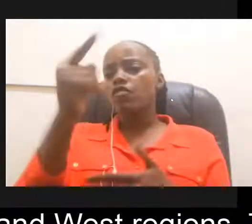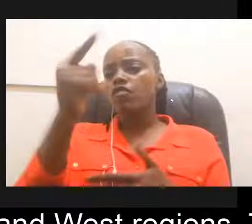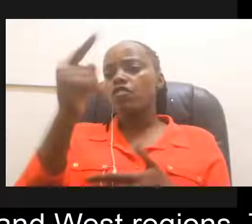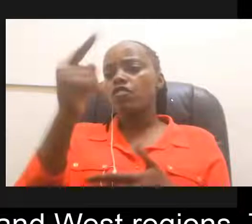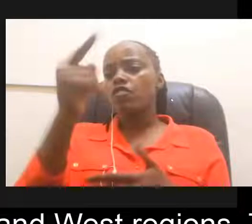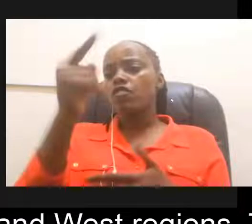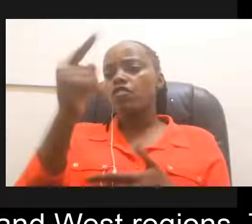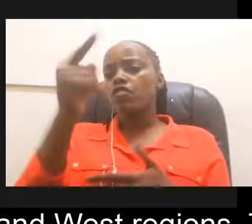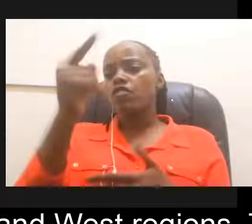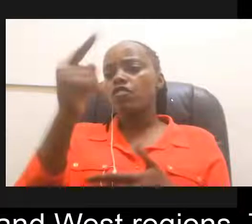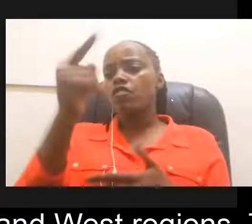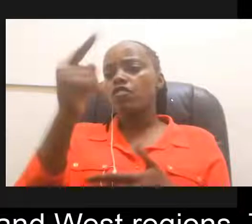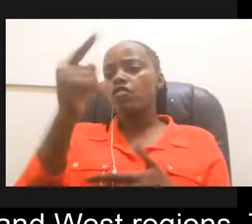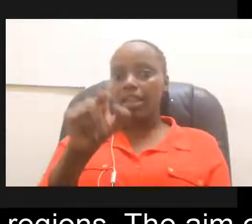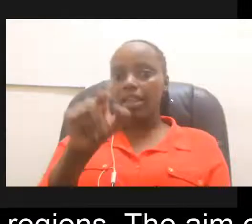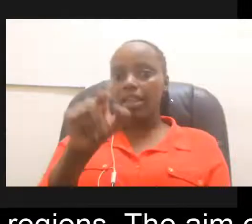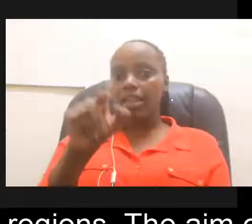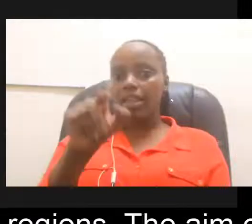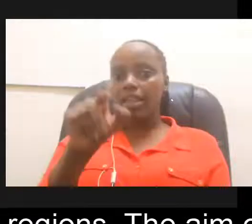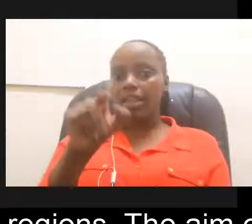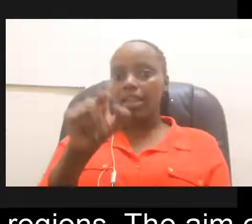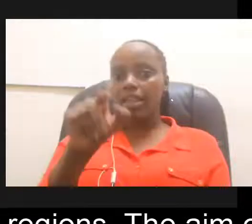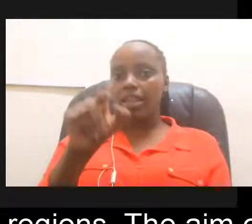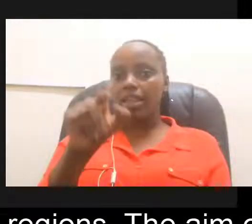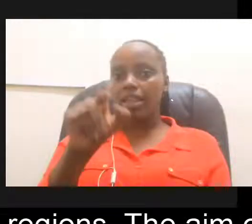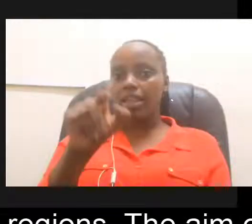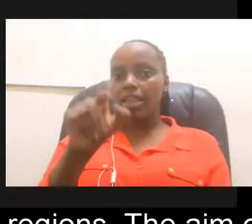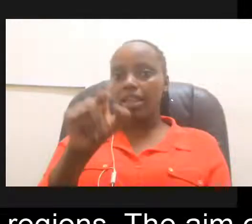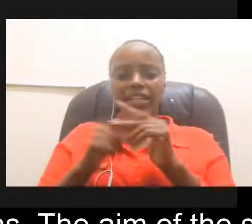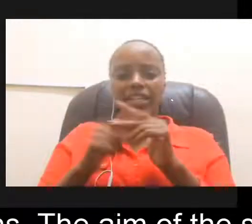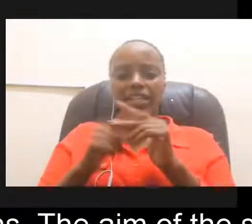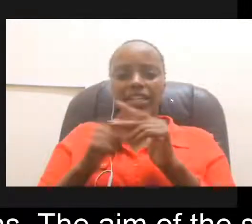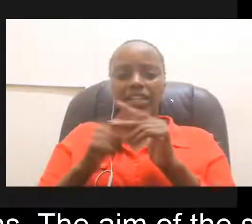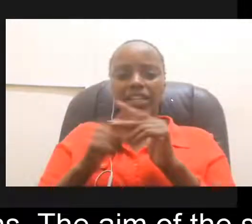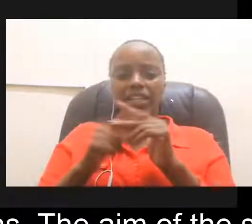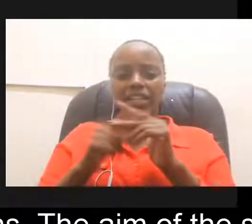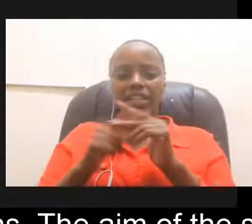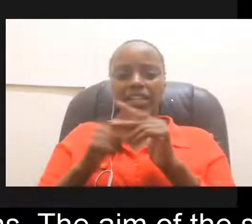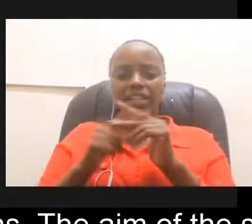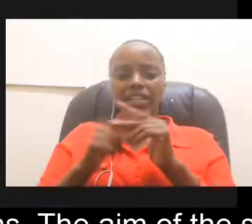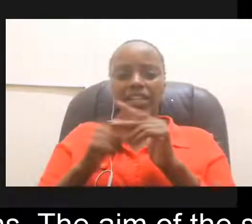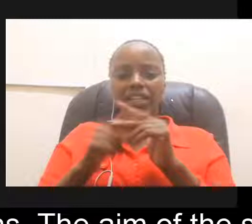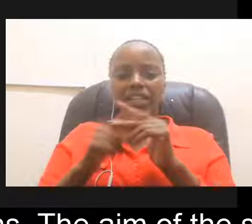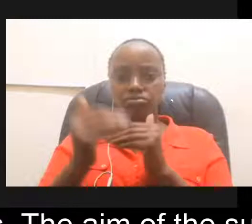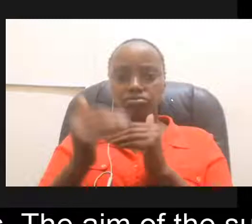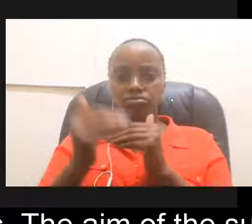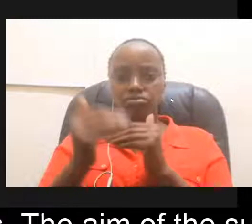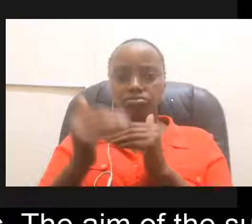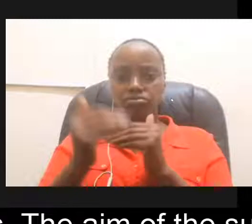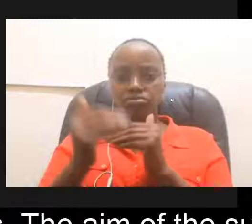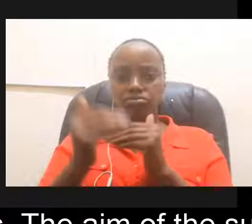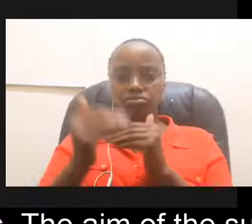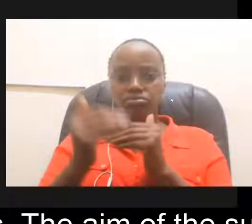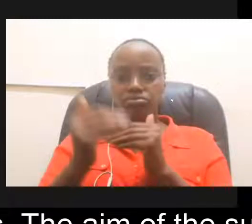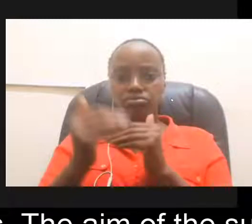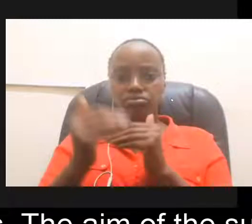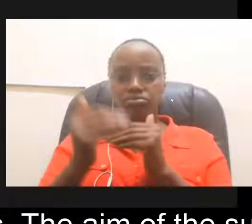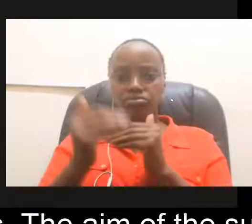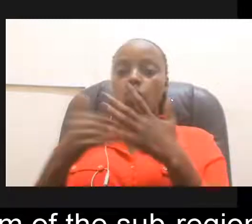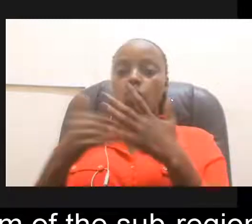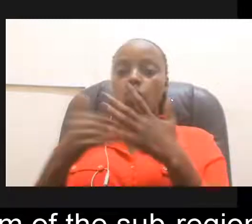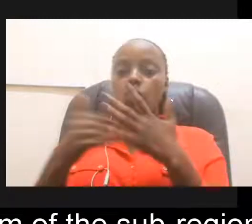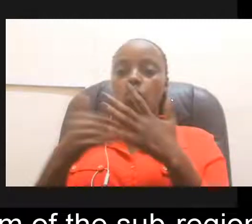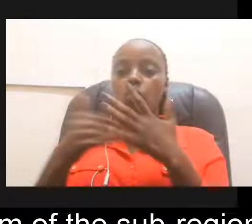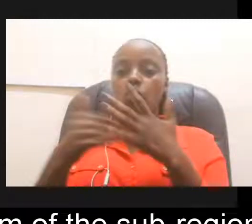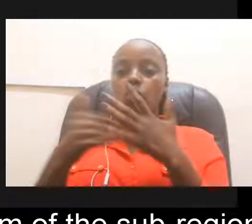it's a very good start that we are making. So I also want to second what Cleo has just said. This is a